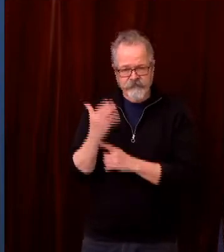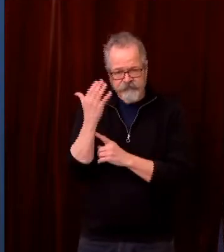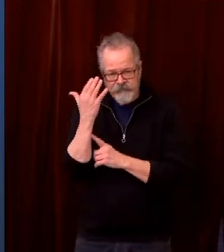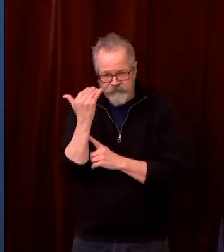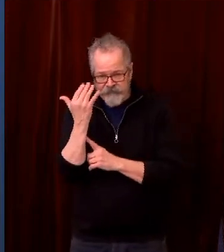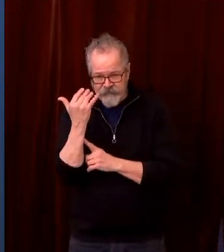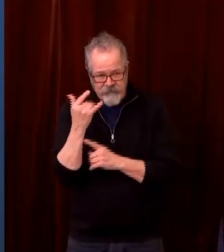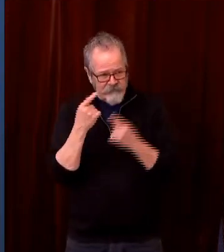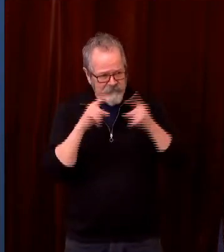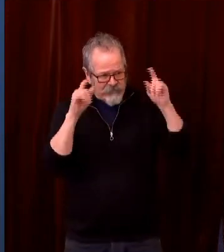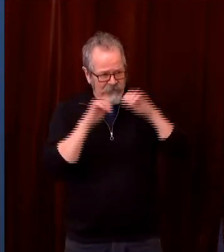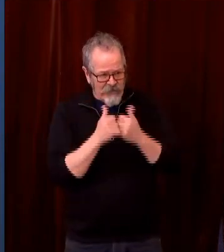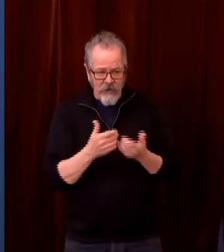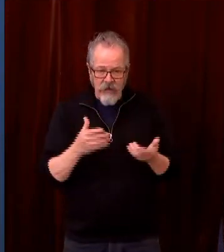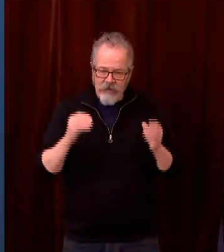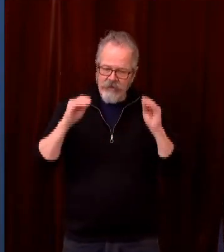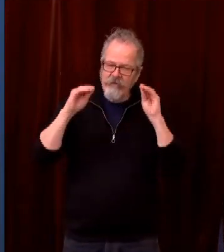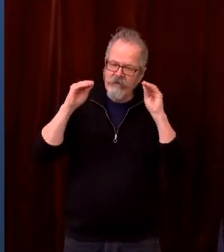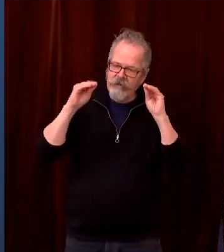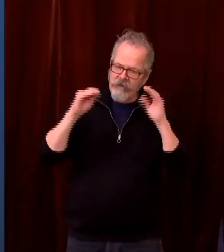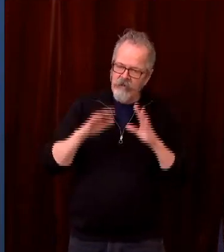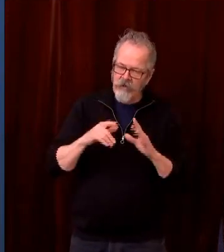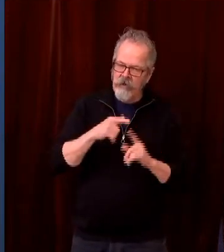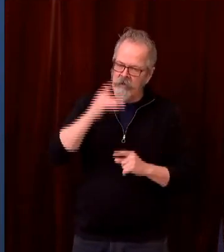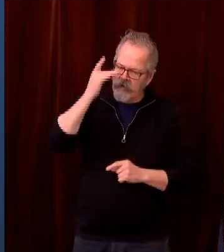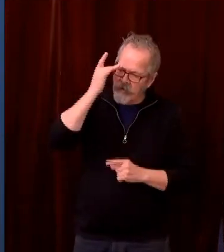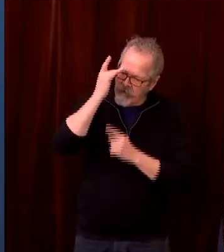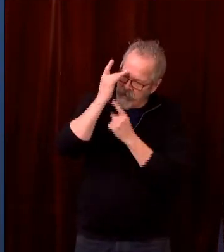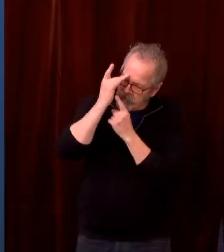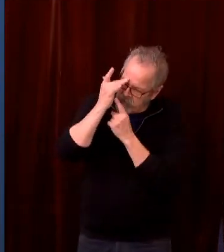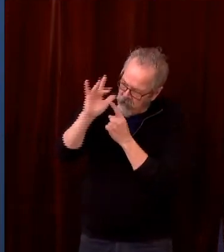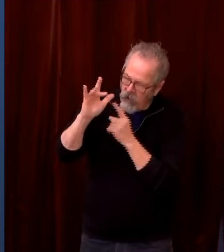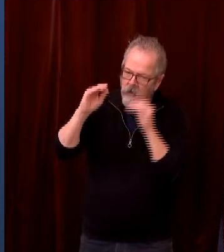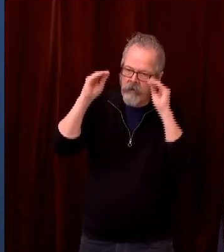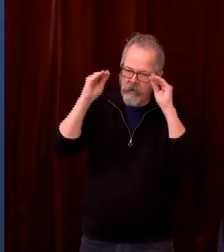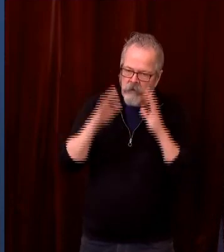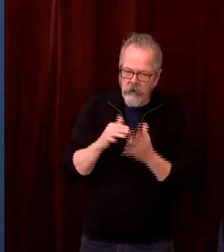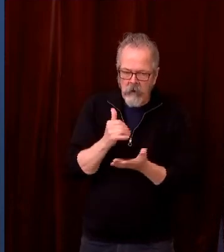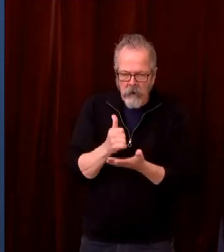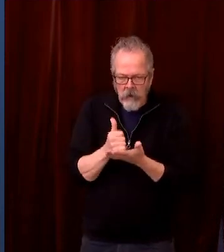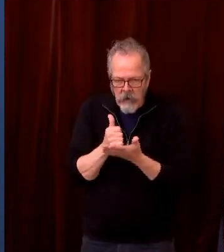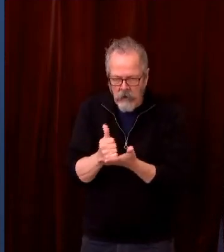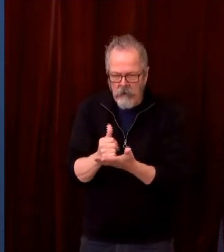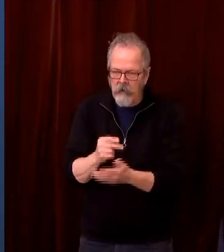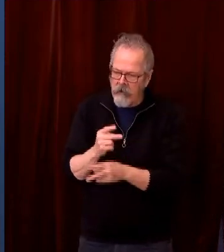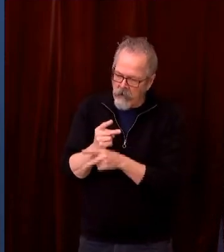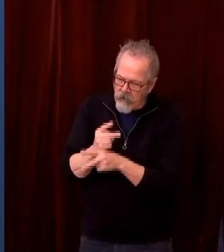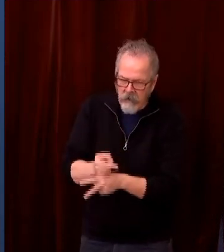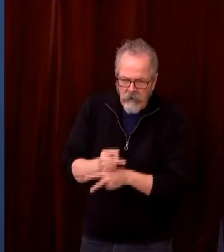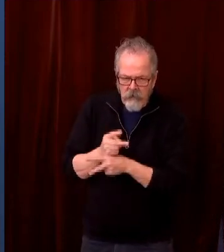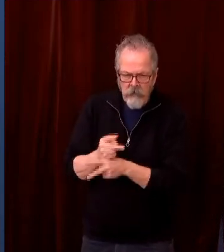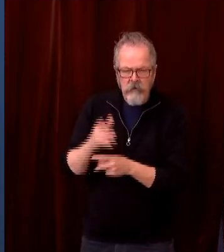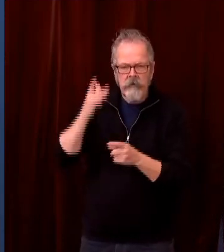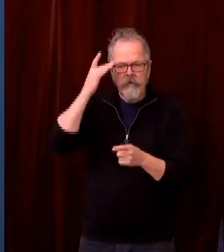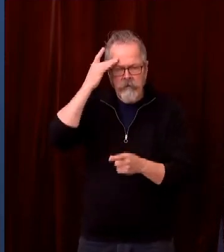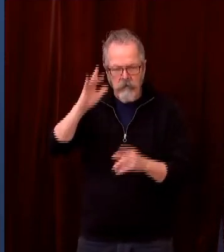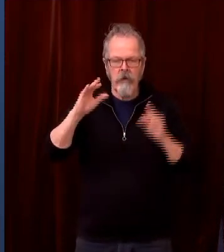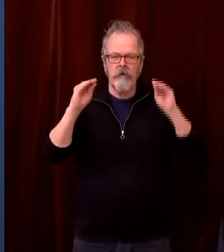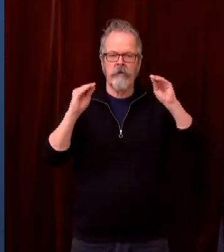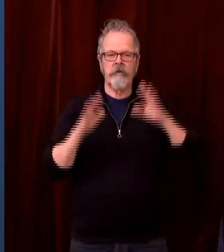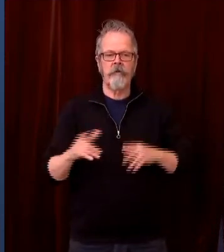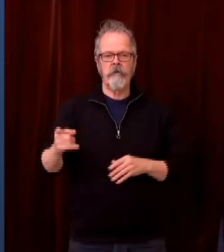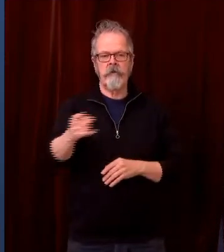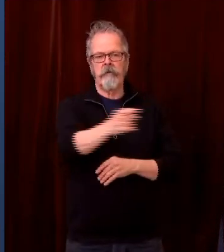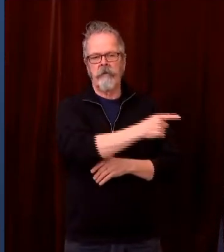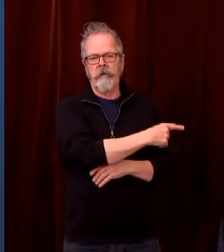discovered ways to do this in a very safe way. Spreading out the students, using masking, having